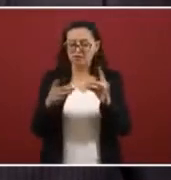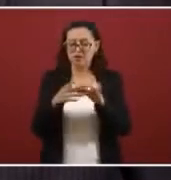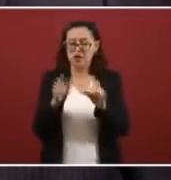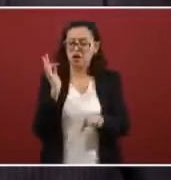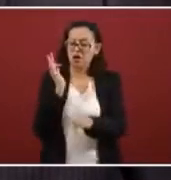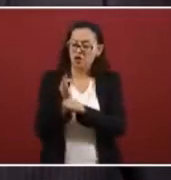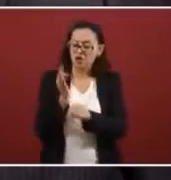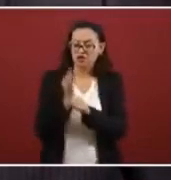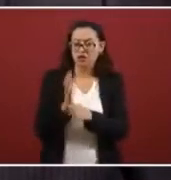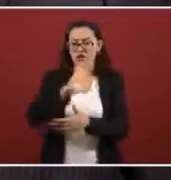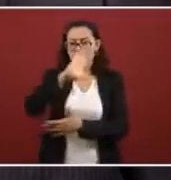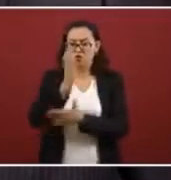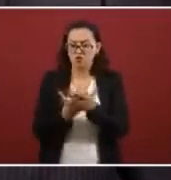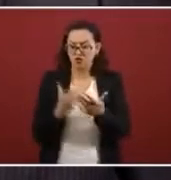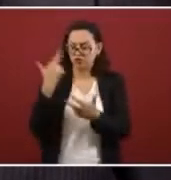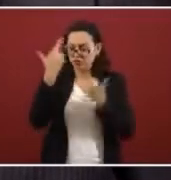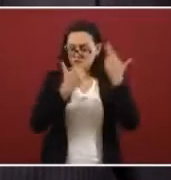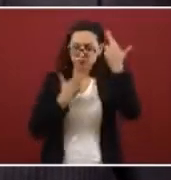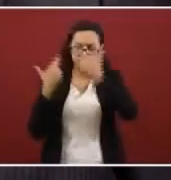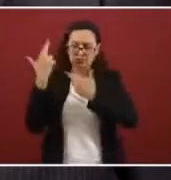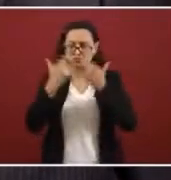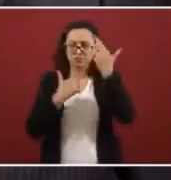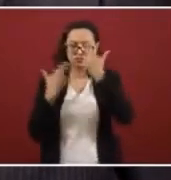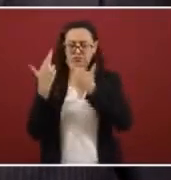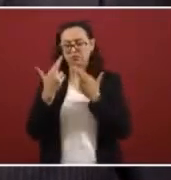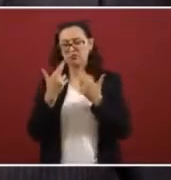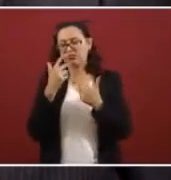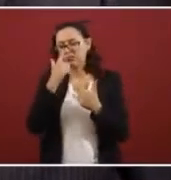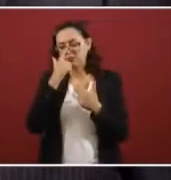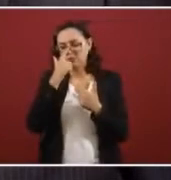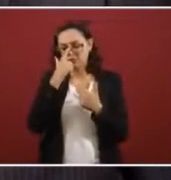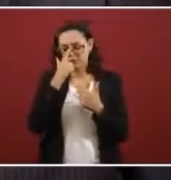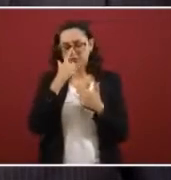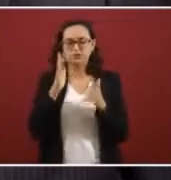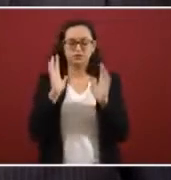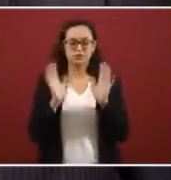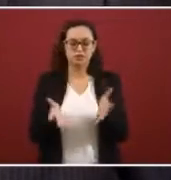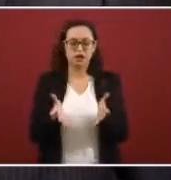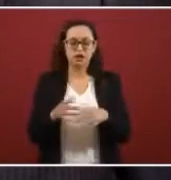We're revising the contracts collectively.